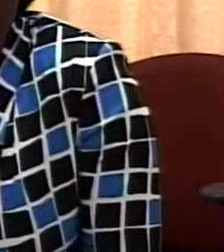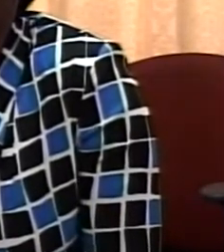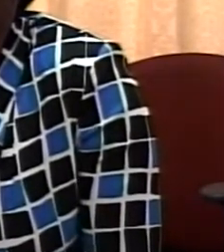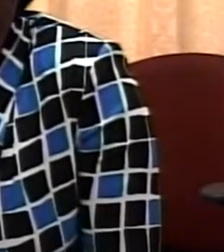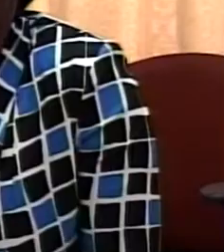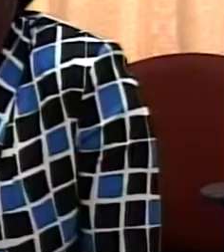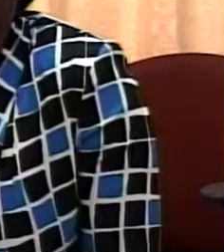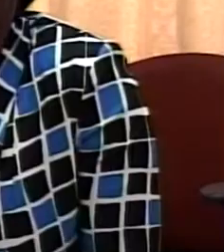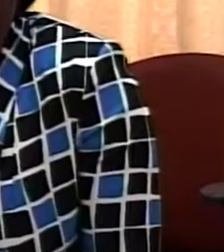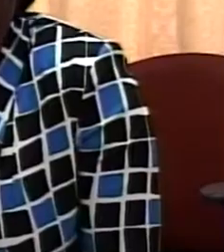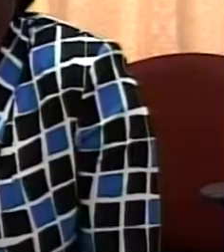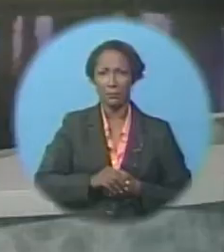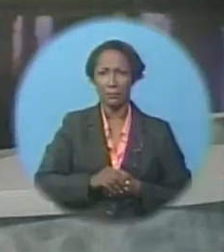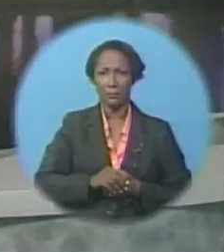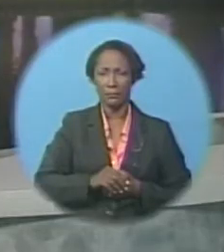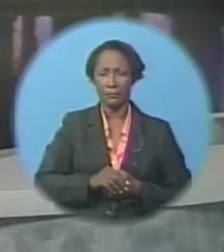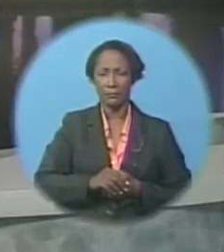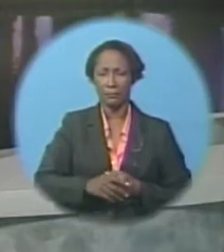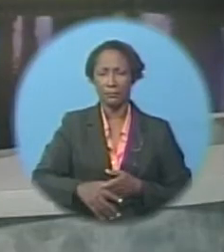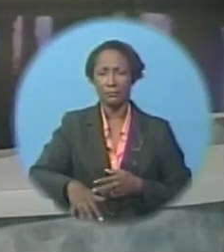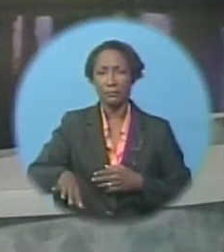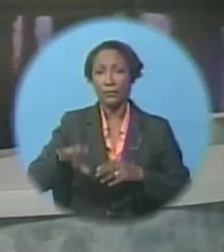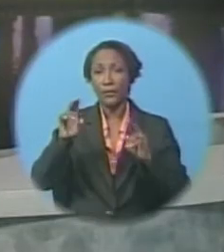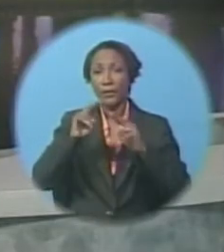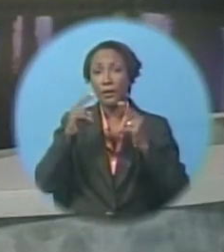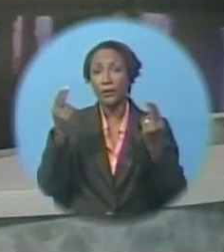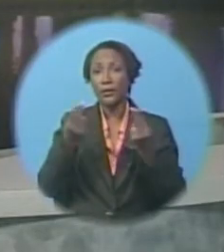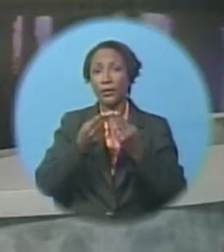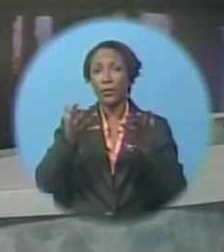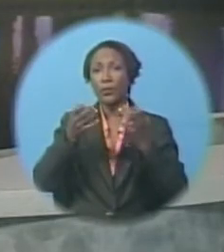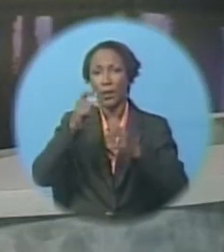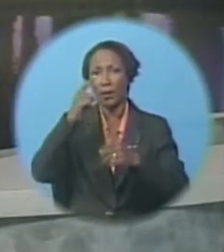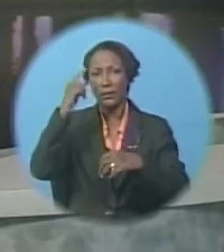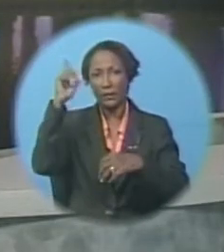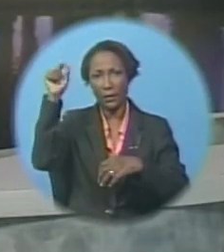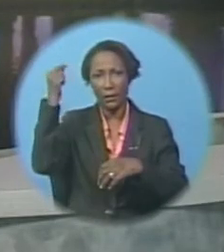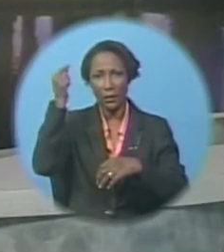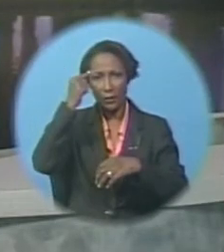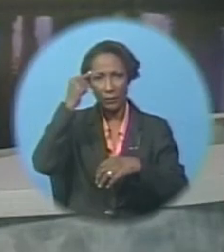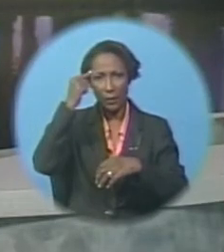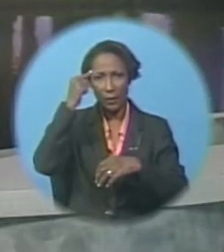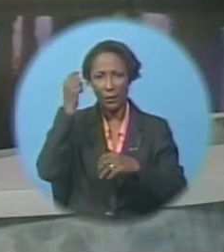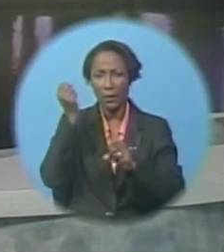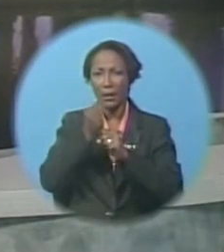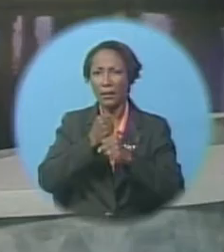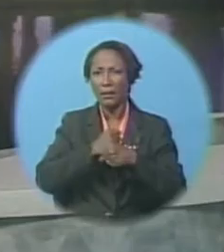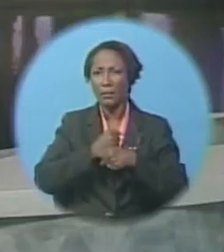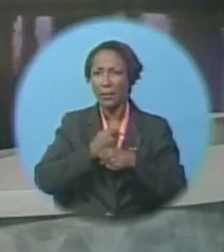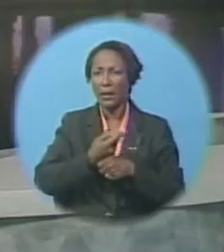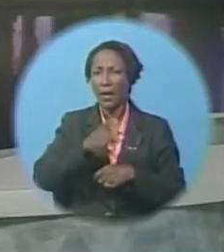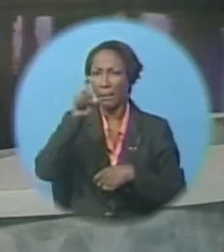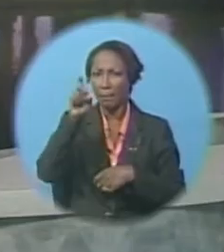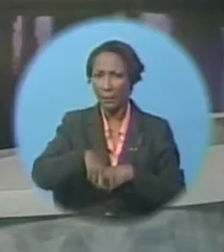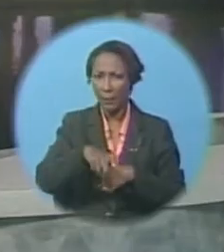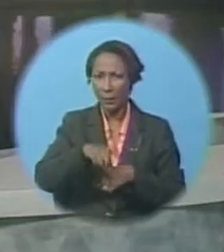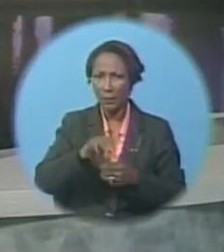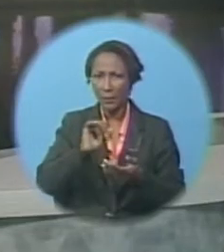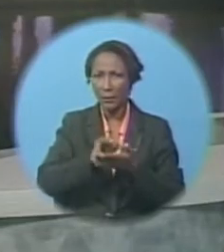that direction. Meanwhile, the union wants government to make it mandatory for employers to